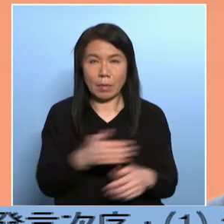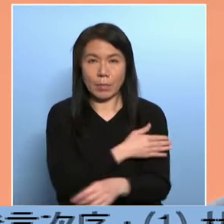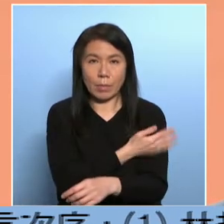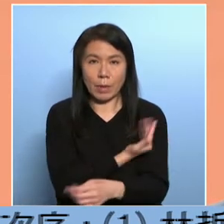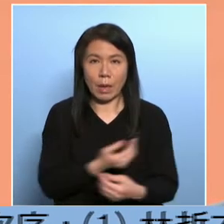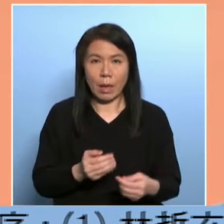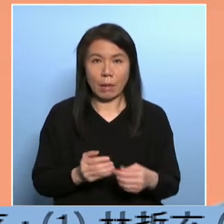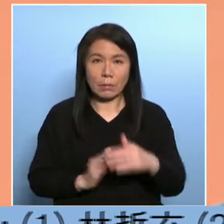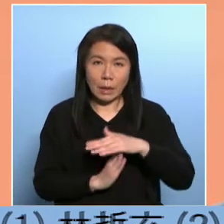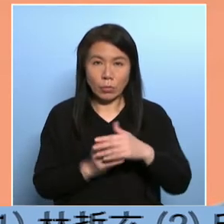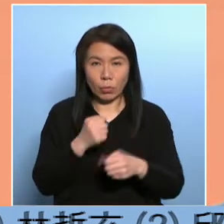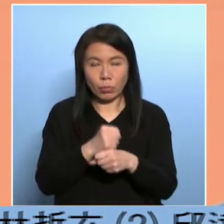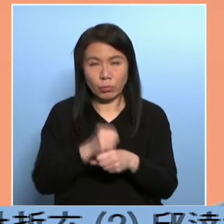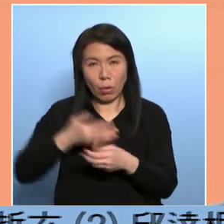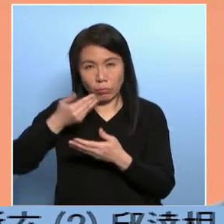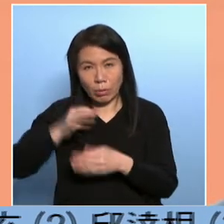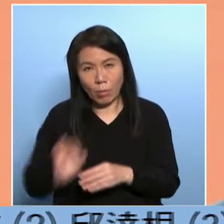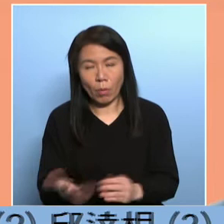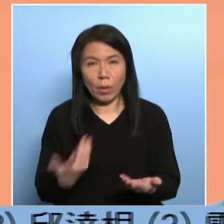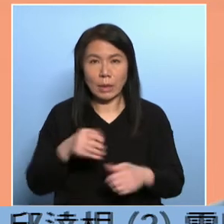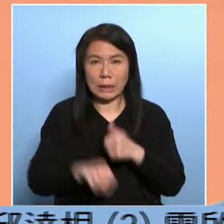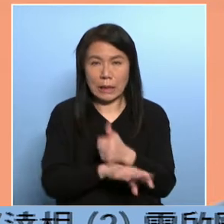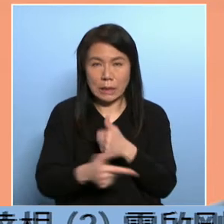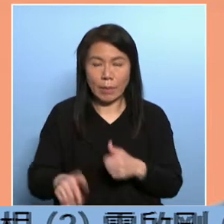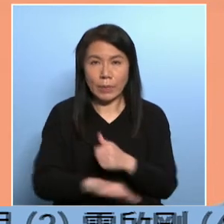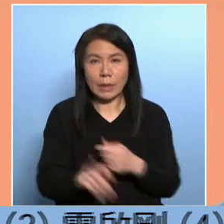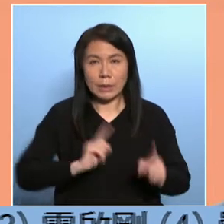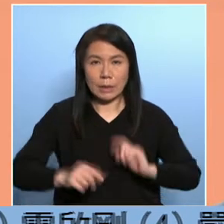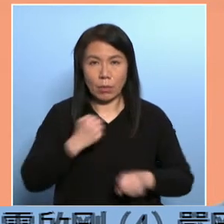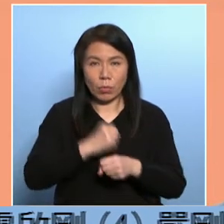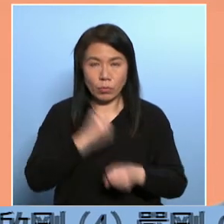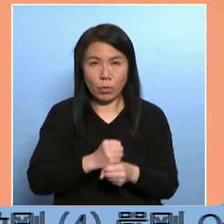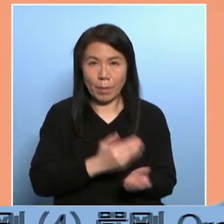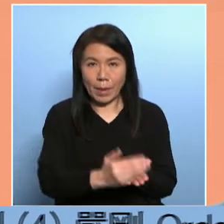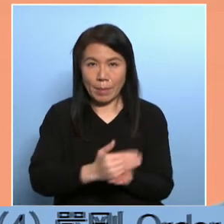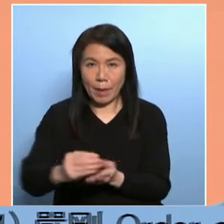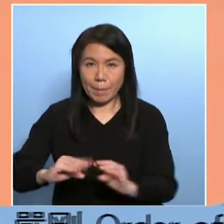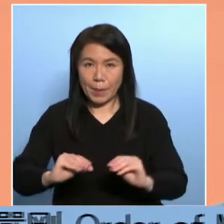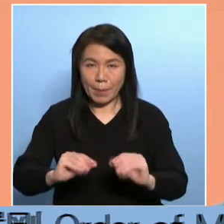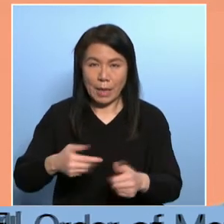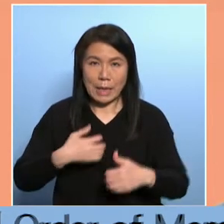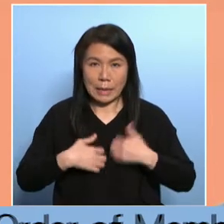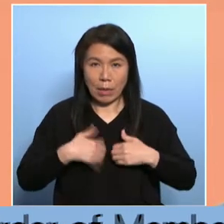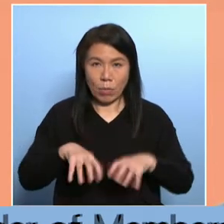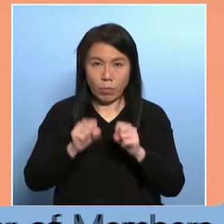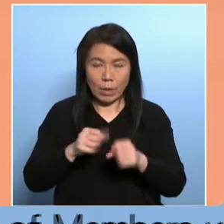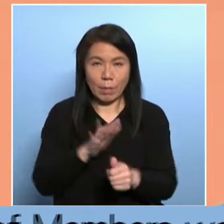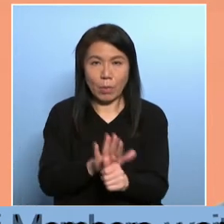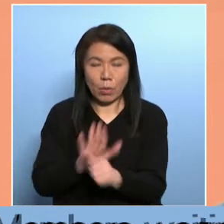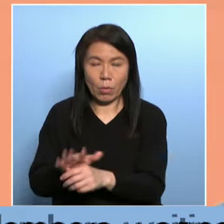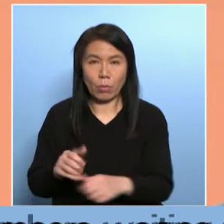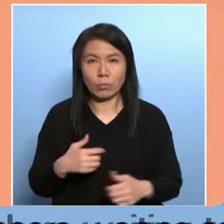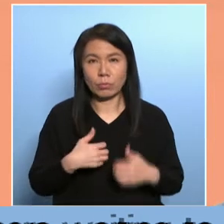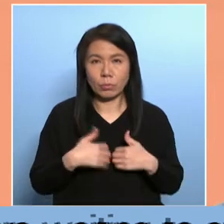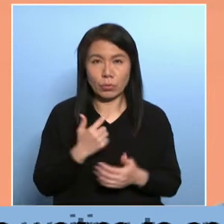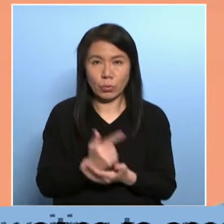casual workers working at the grassroots level, and also for freelancers and so on, we should give them relief money in order to